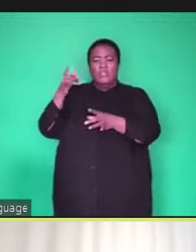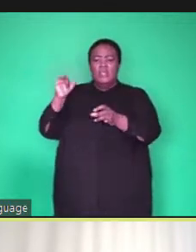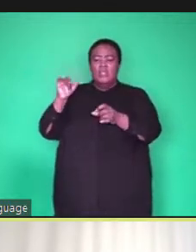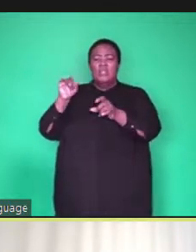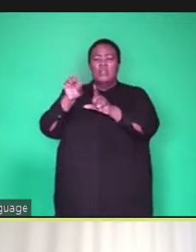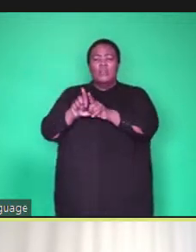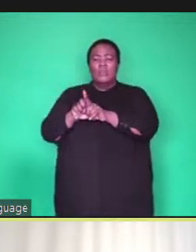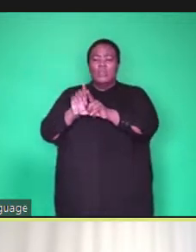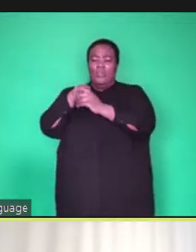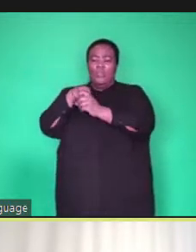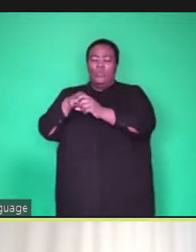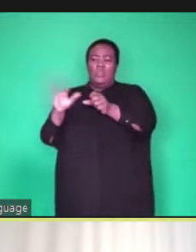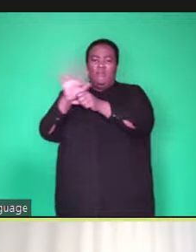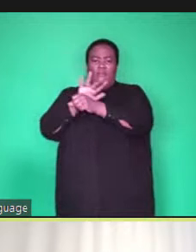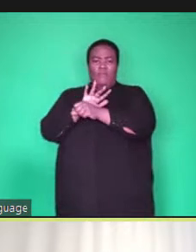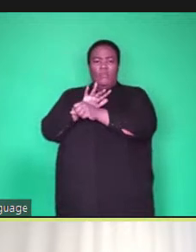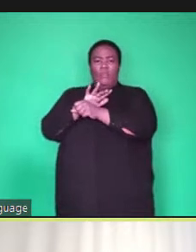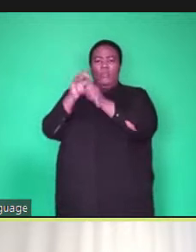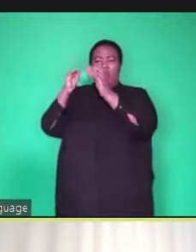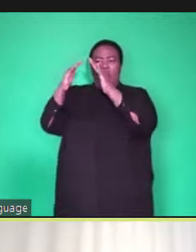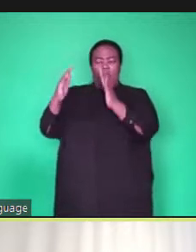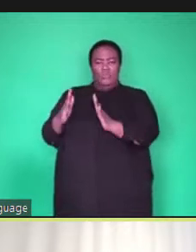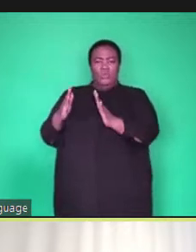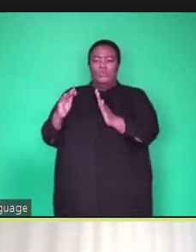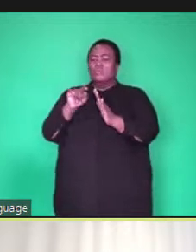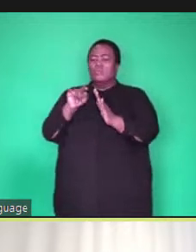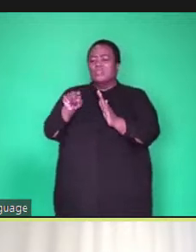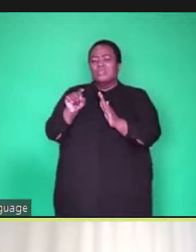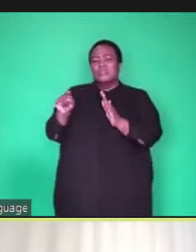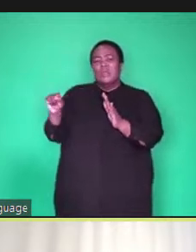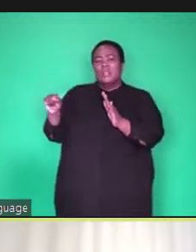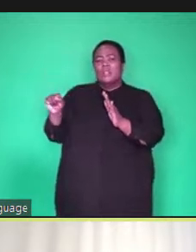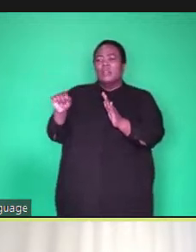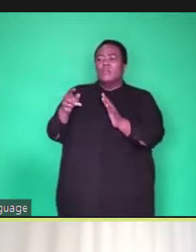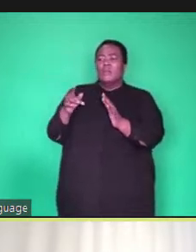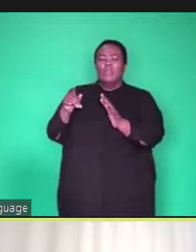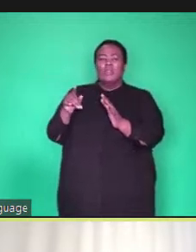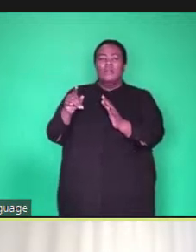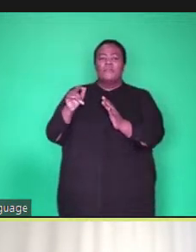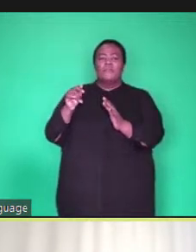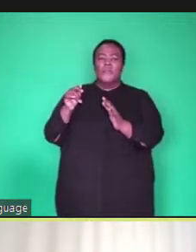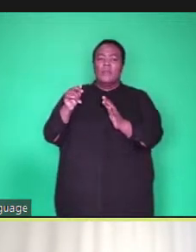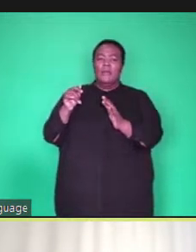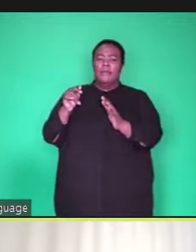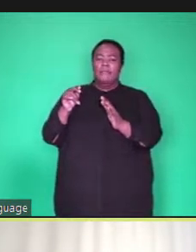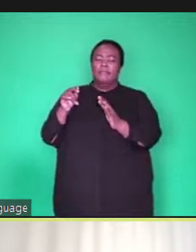household roster. So this allows one to characterize sending and receiving households.